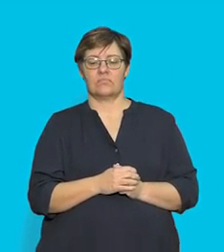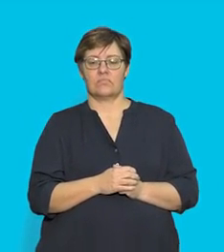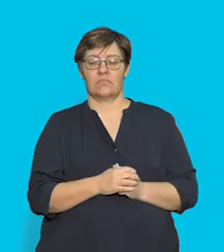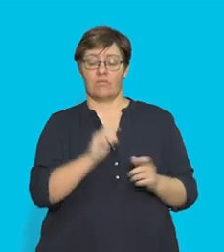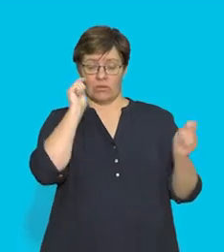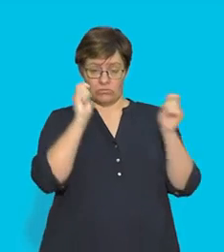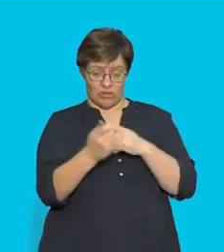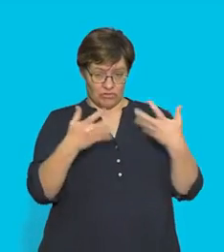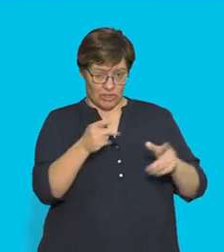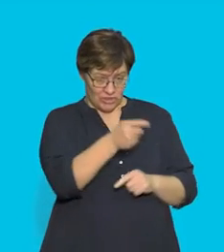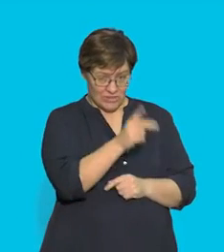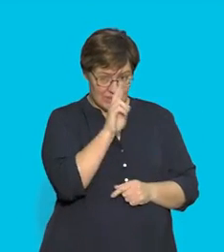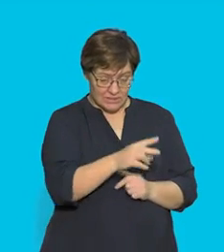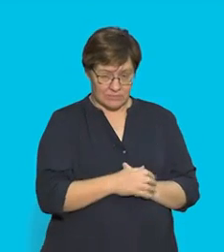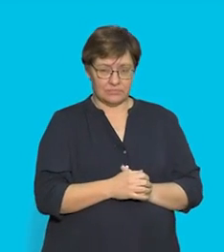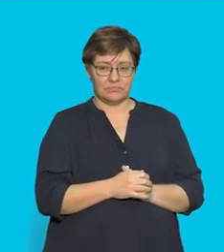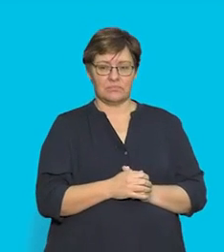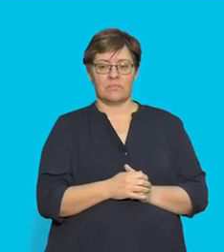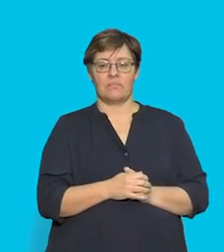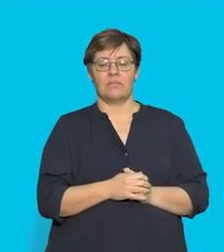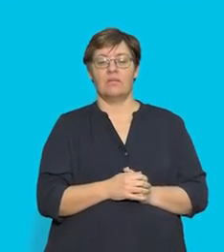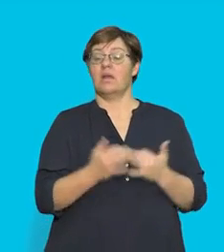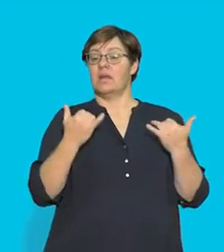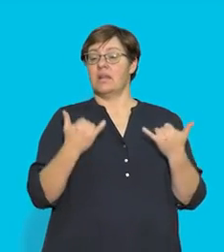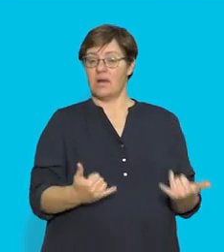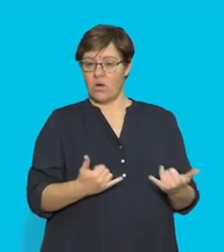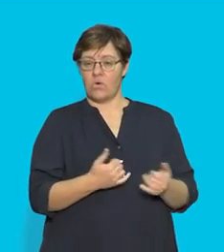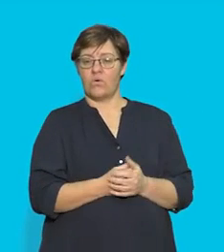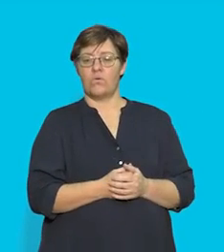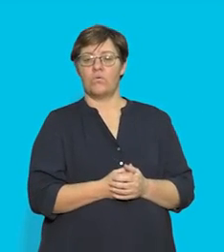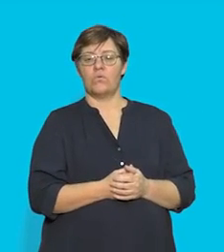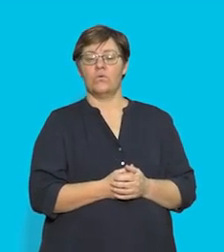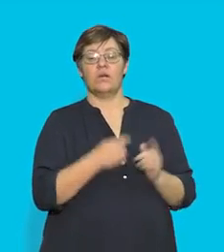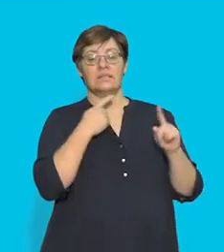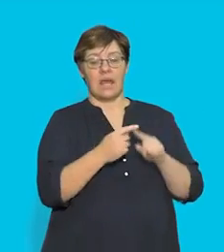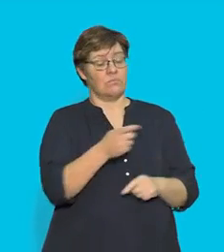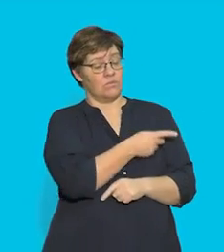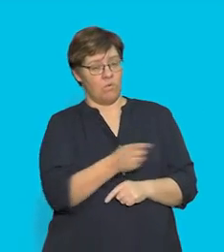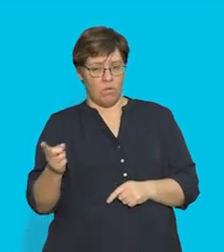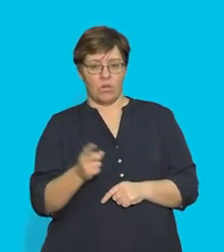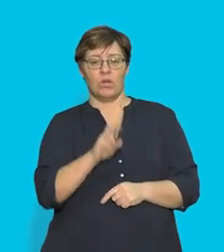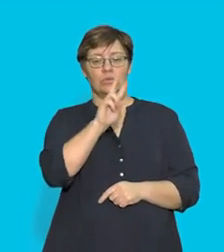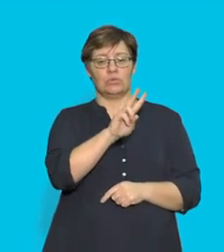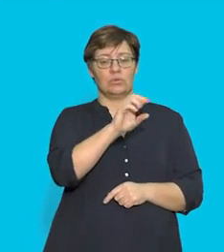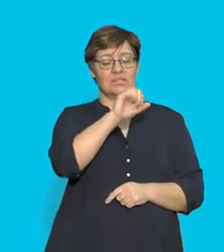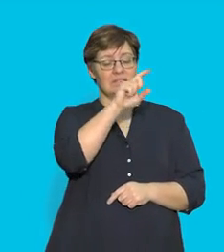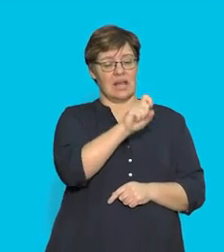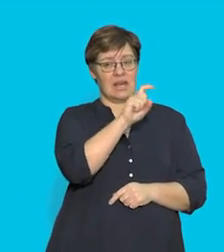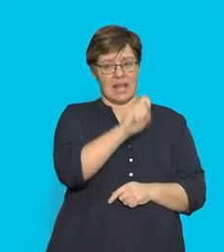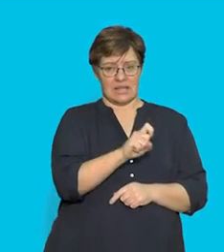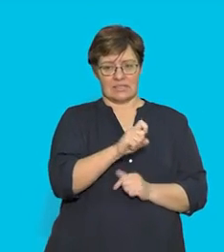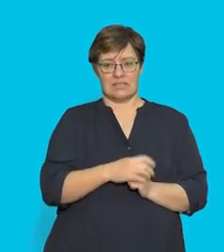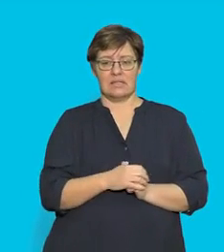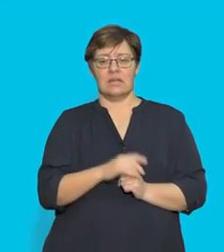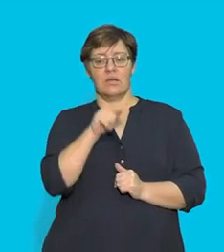could have changed it in this step. Sorry, I've changed it in this step already. So we've changed it here. And now we're going to multiply throughout by 2 sine